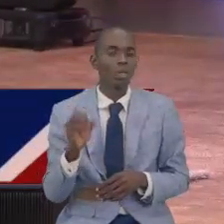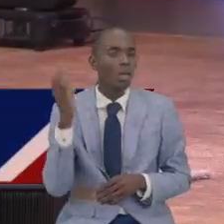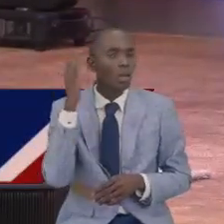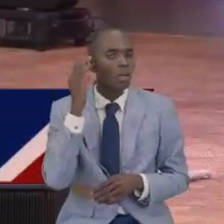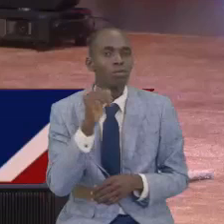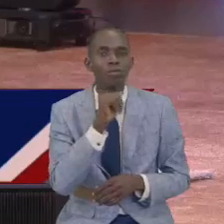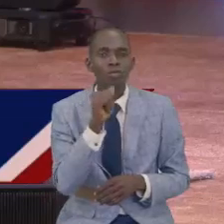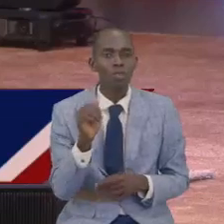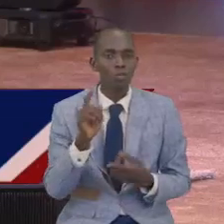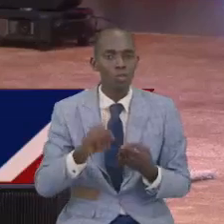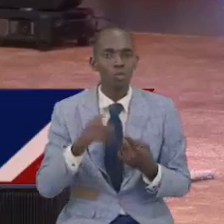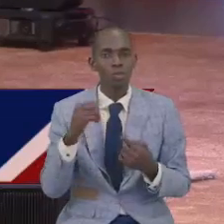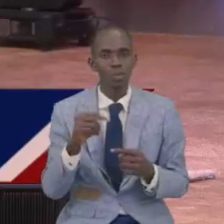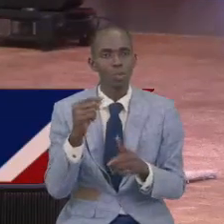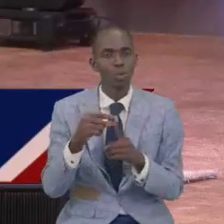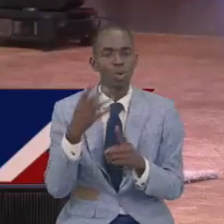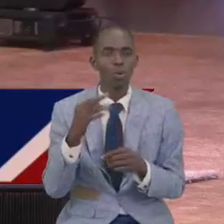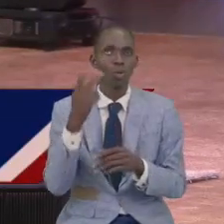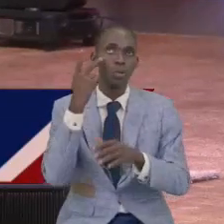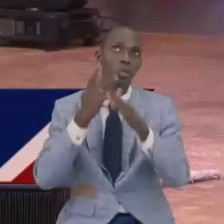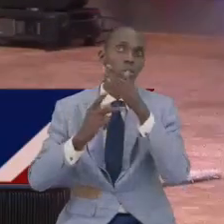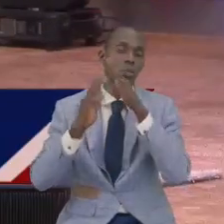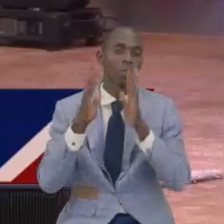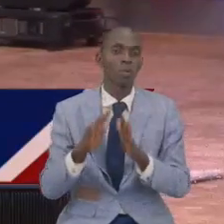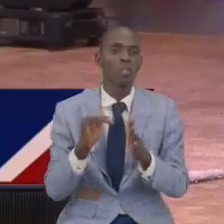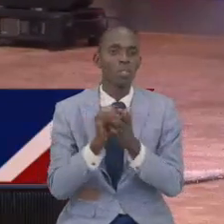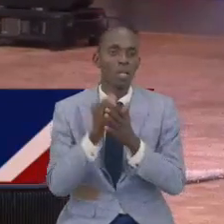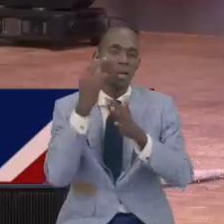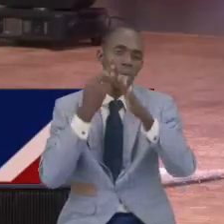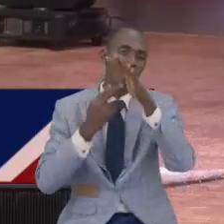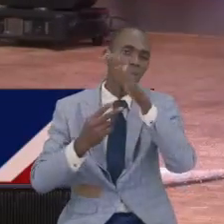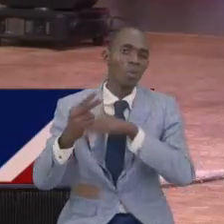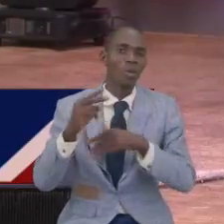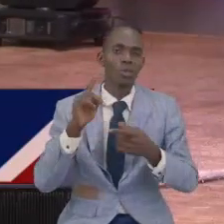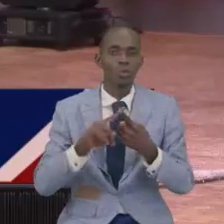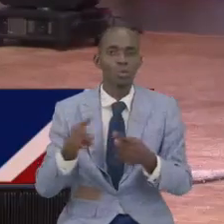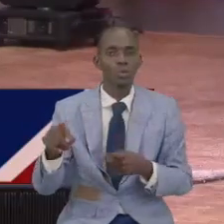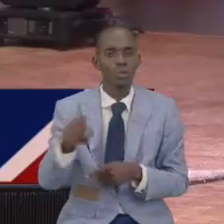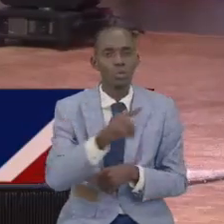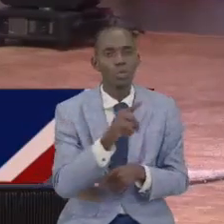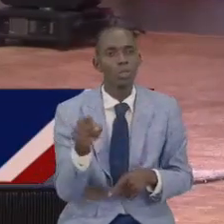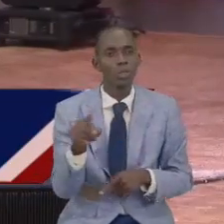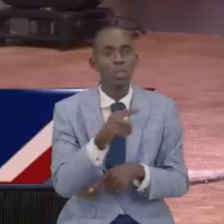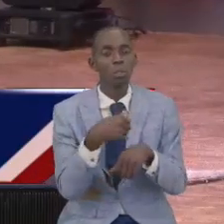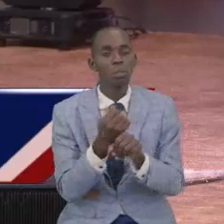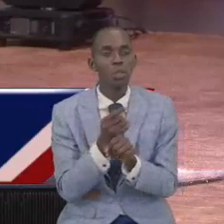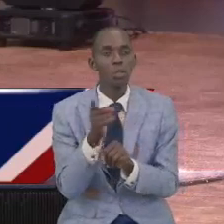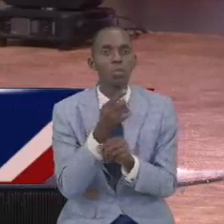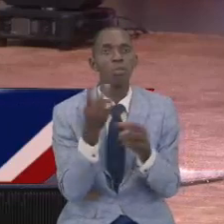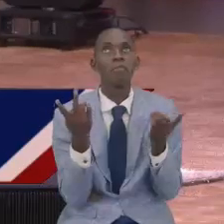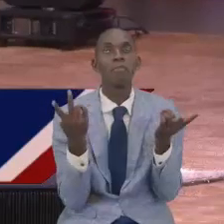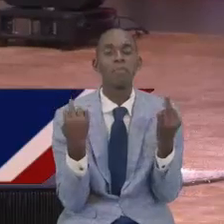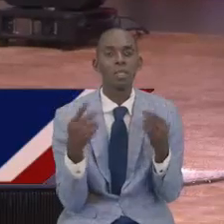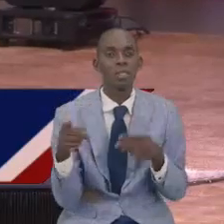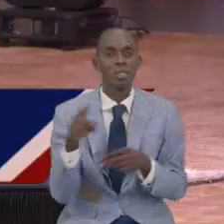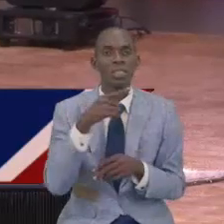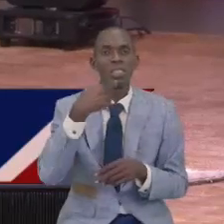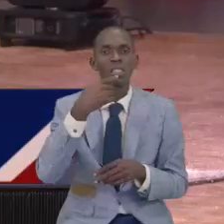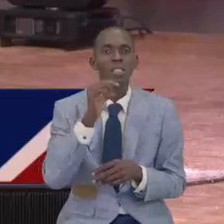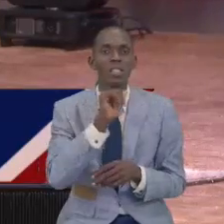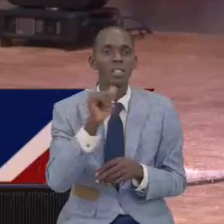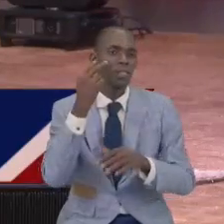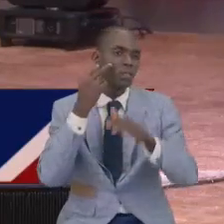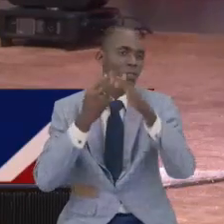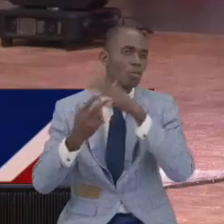the words of the prophets that prophesy unto you. They make you vain, and they speak